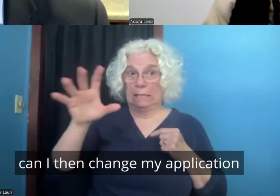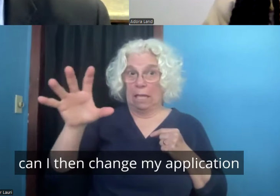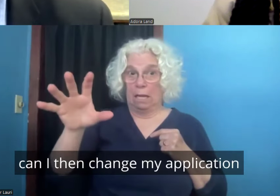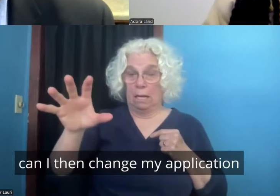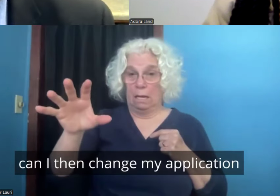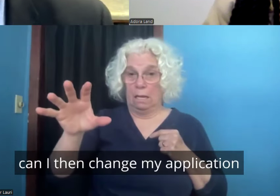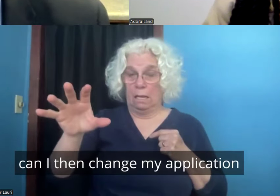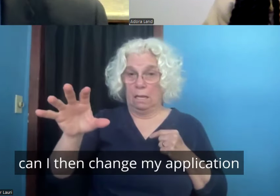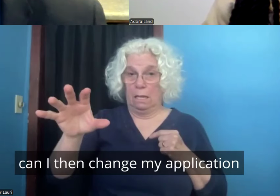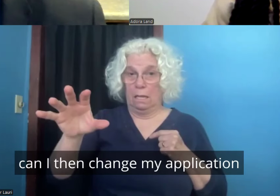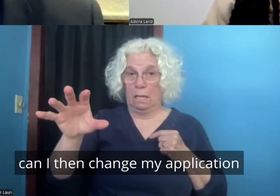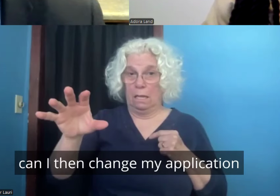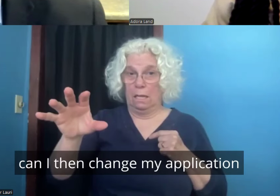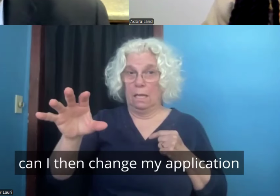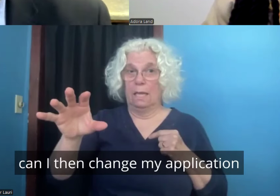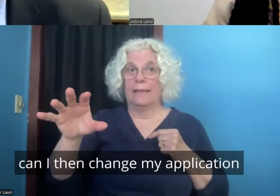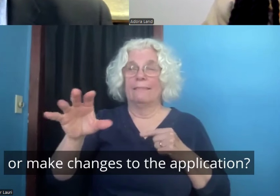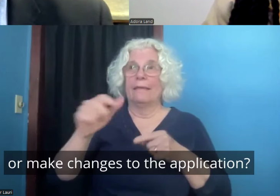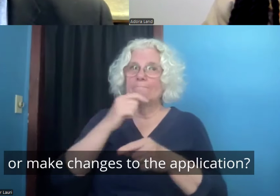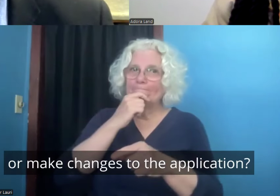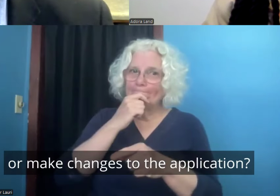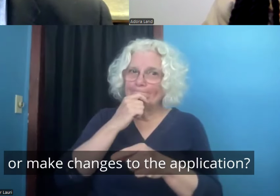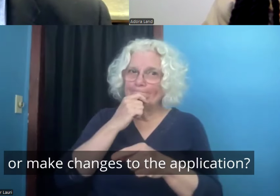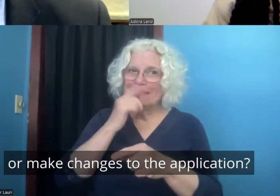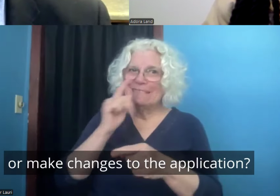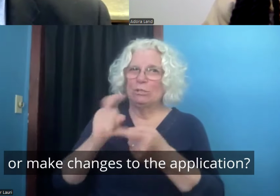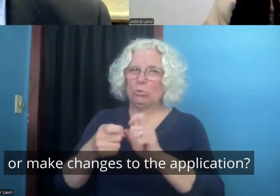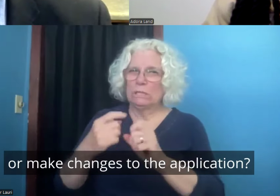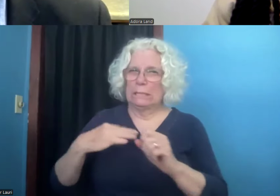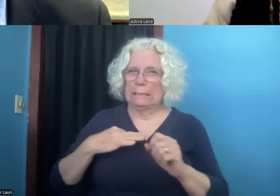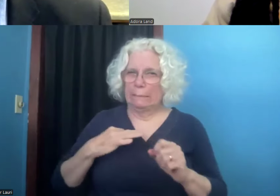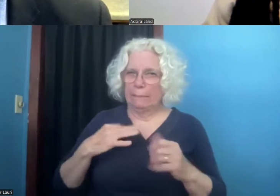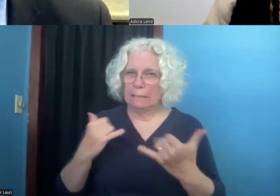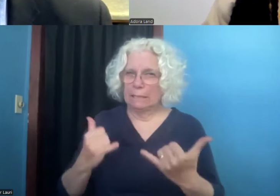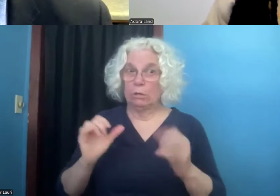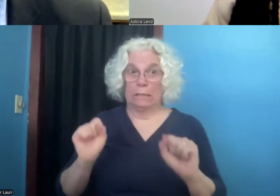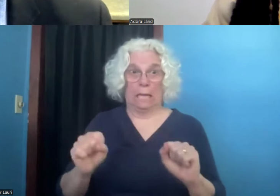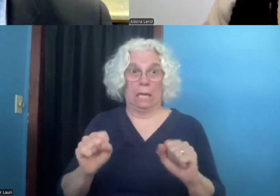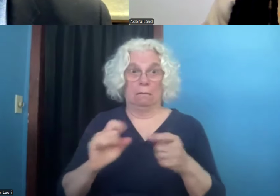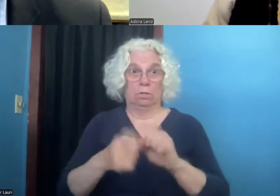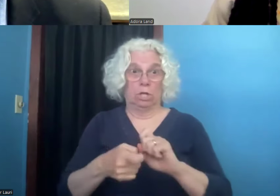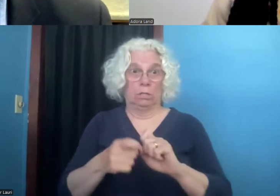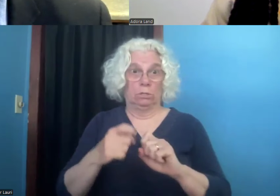then change my application or make changes to the application?